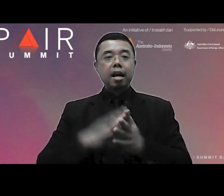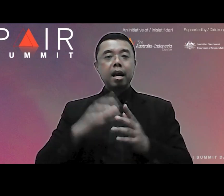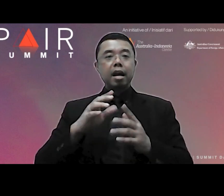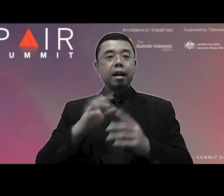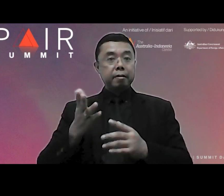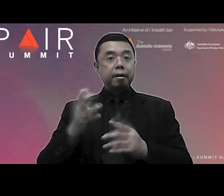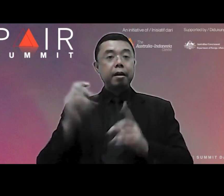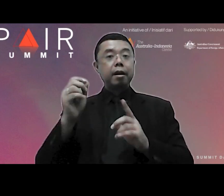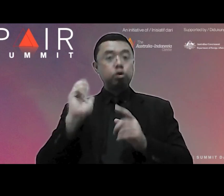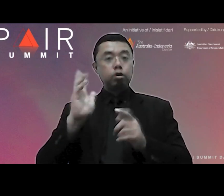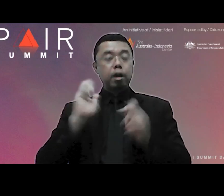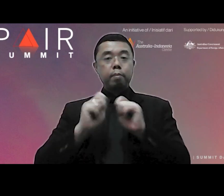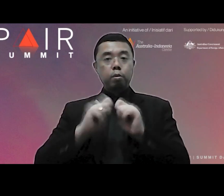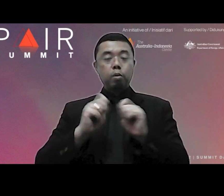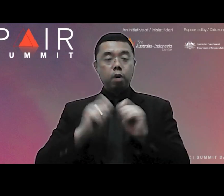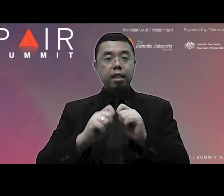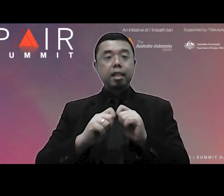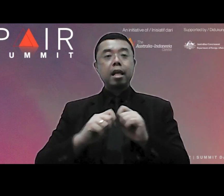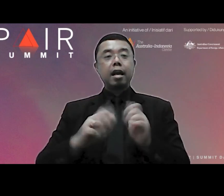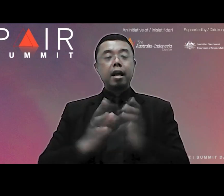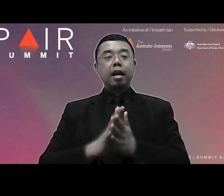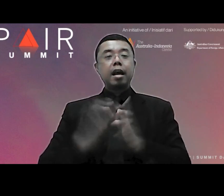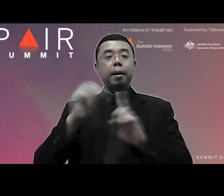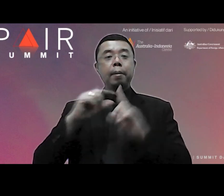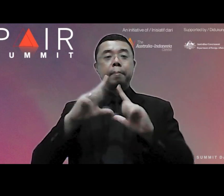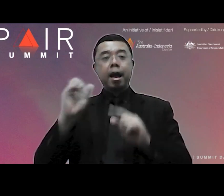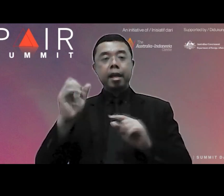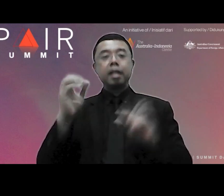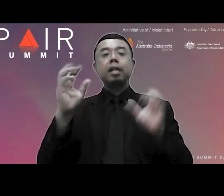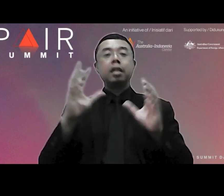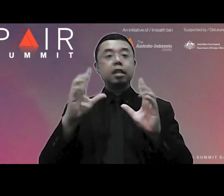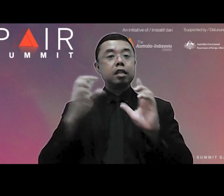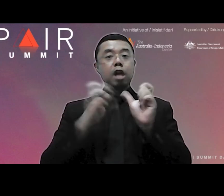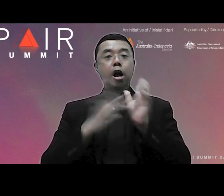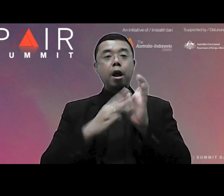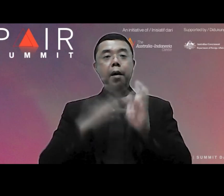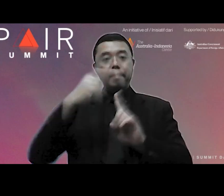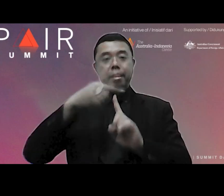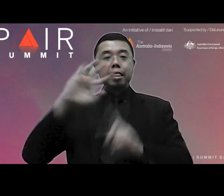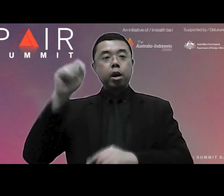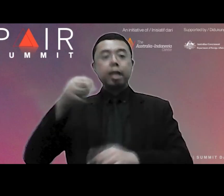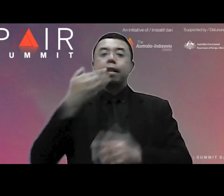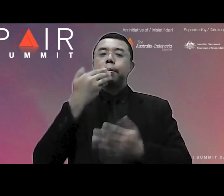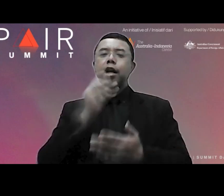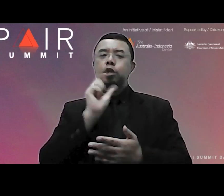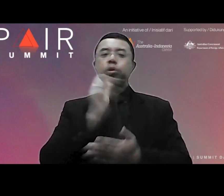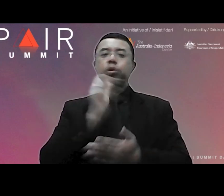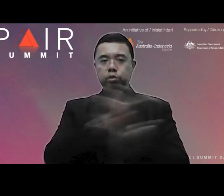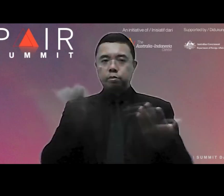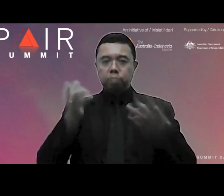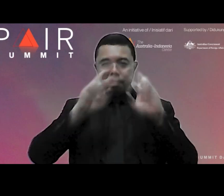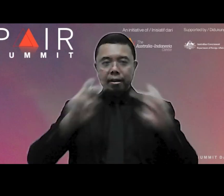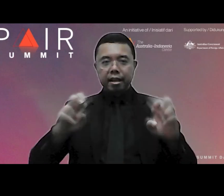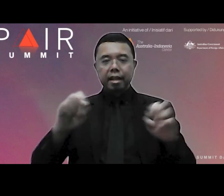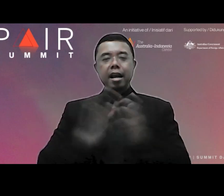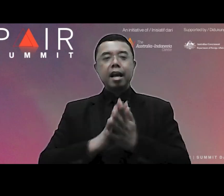summit once again this year, and to thank you to all the AIC PAIR researchers whose expertise,